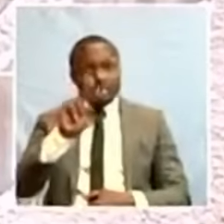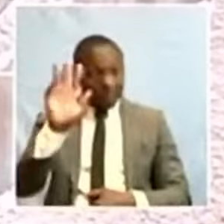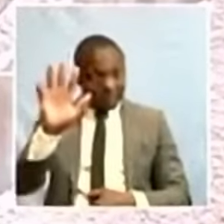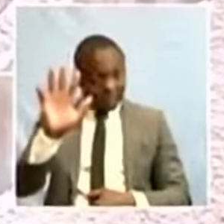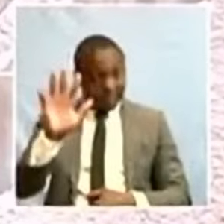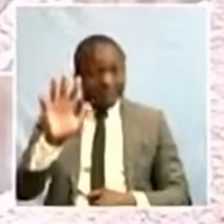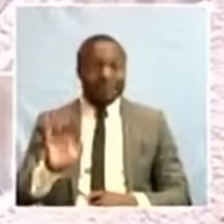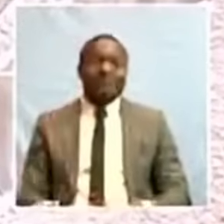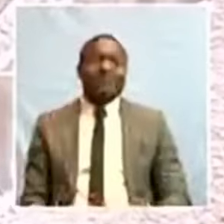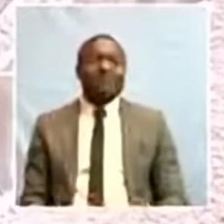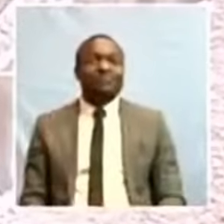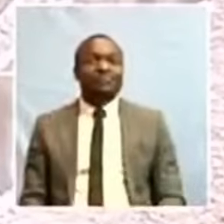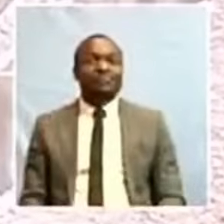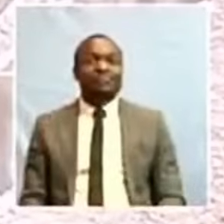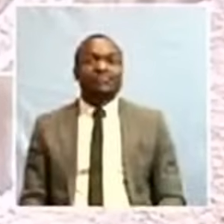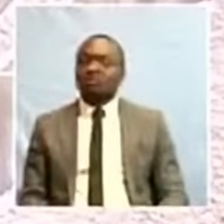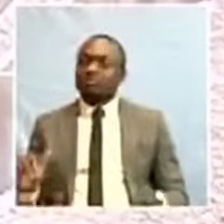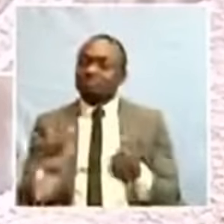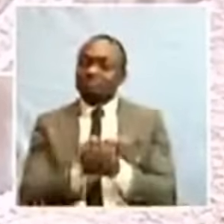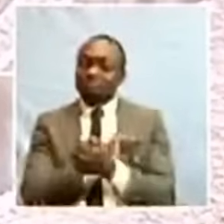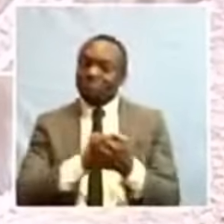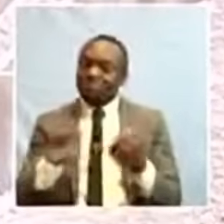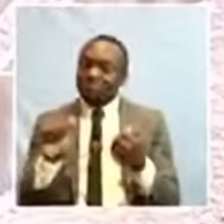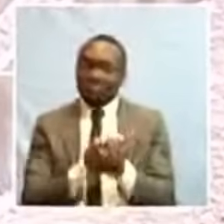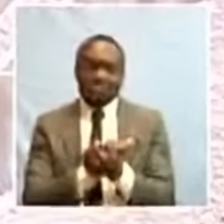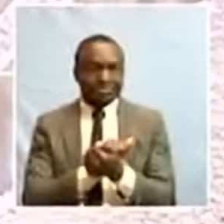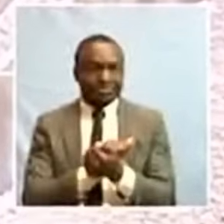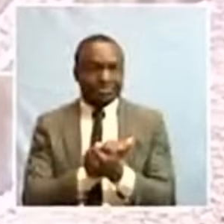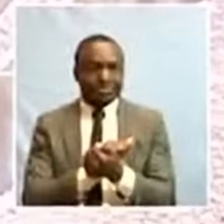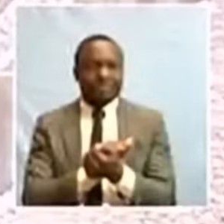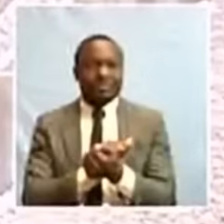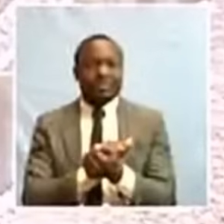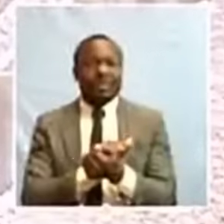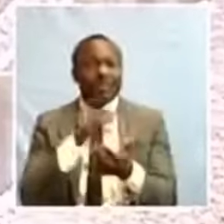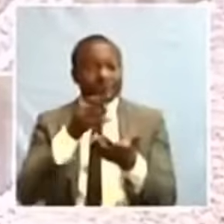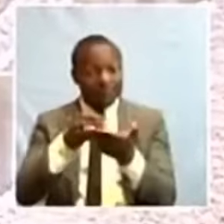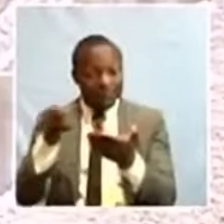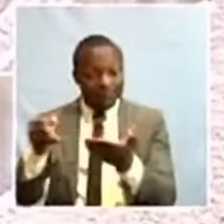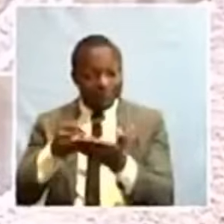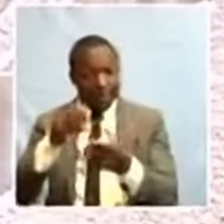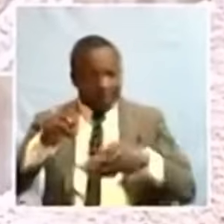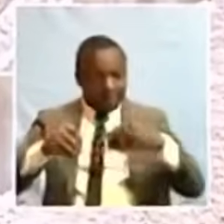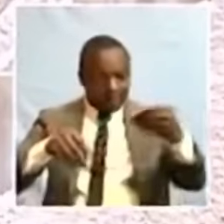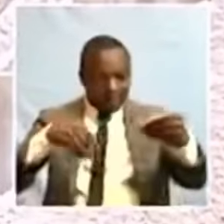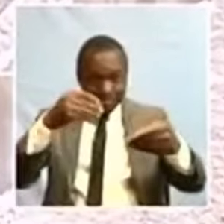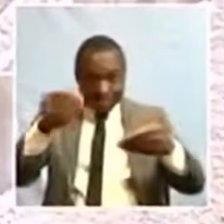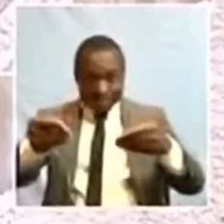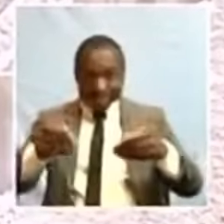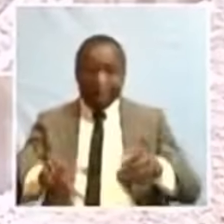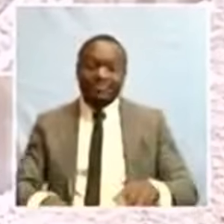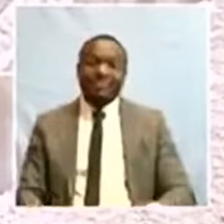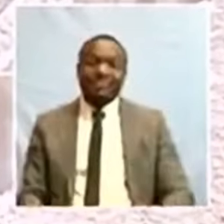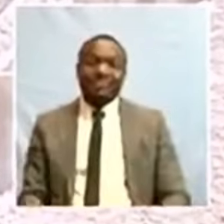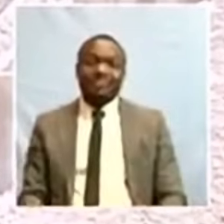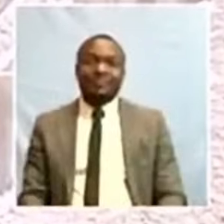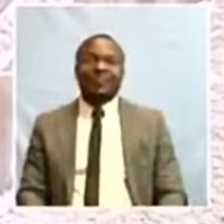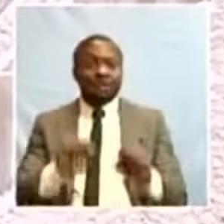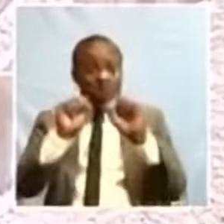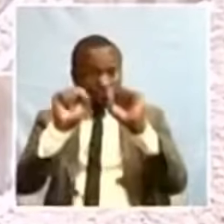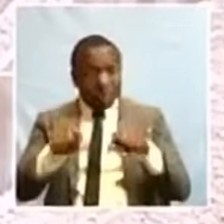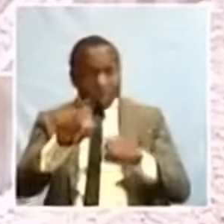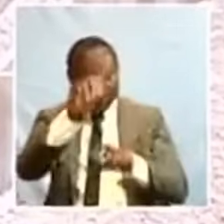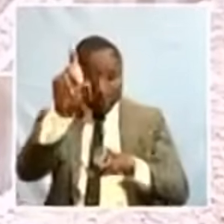2024-2025 is a disaster in terms of fertilizer distribution. You can